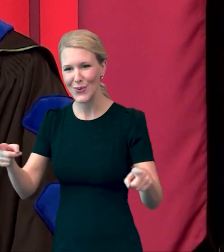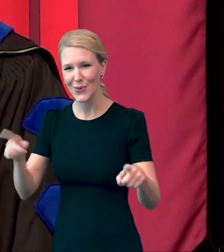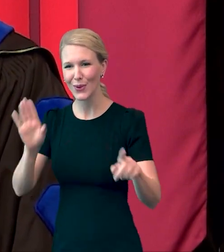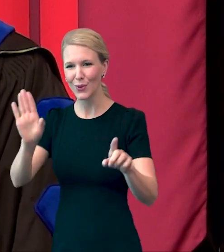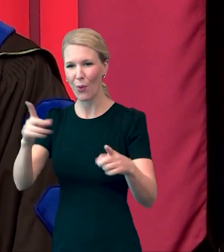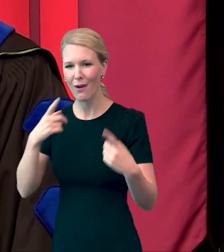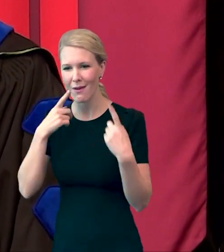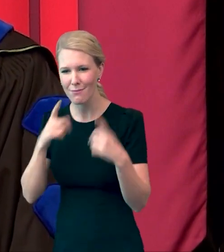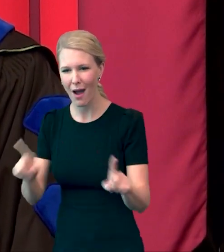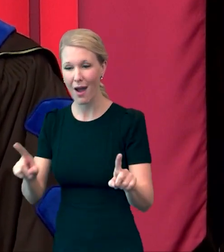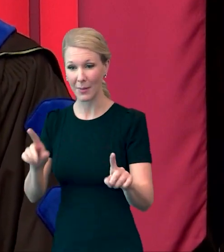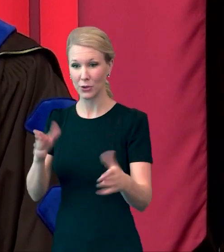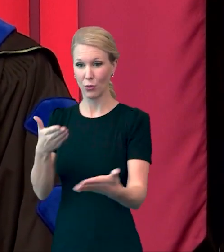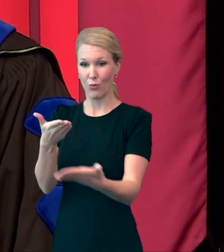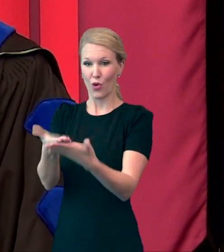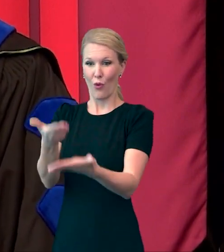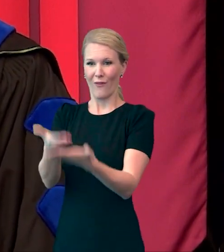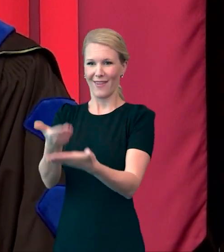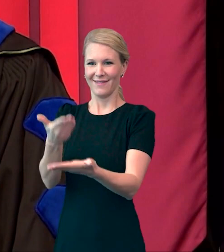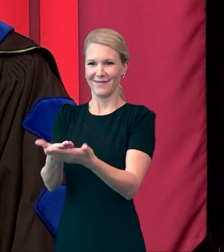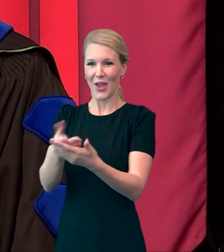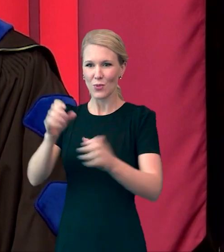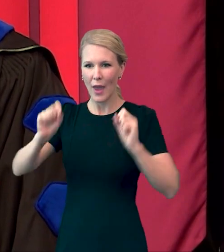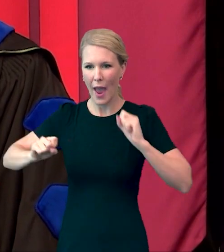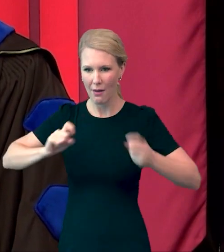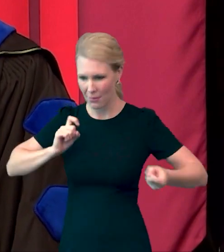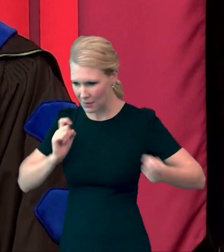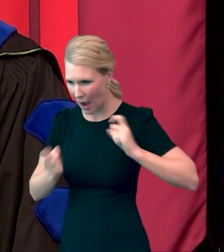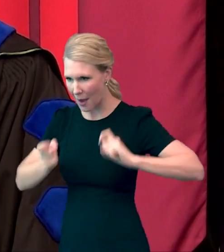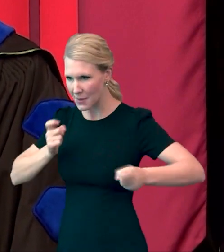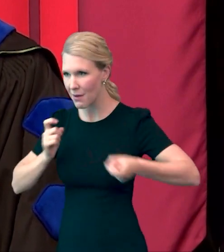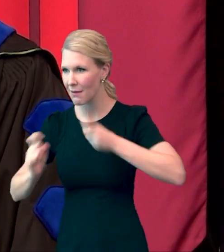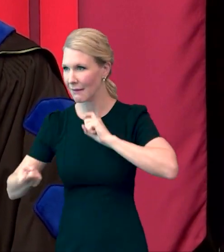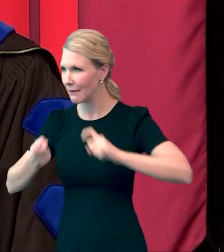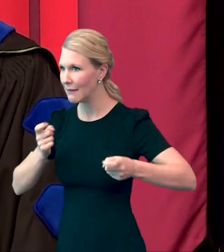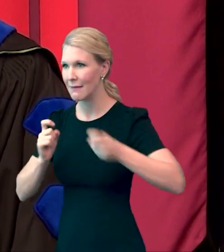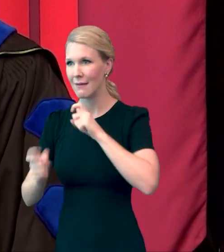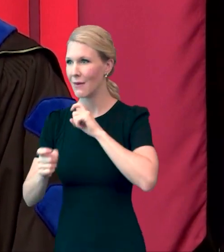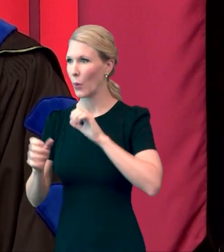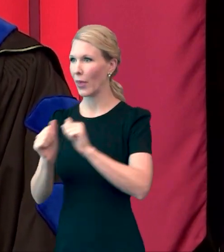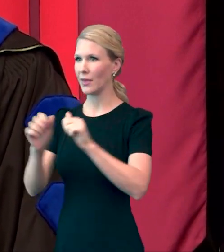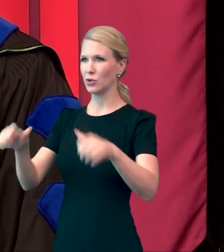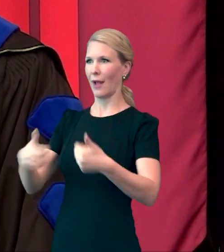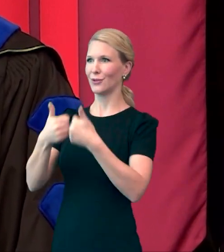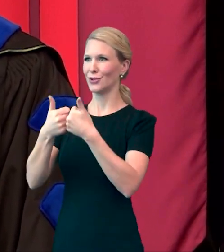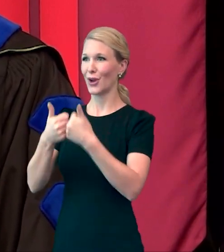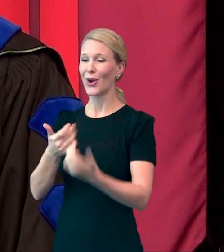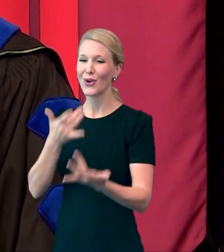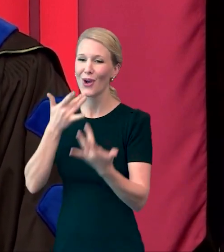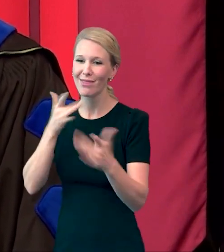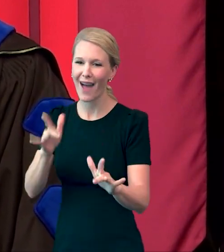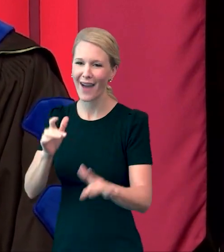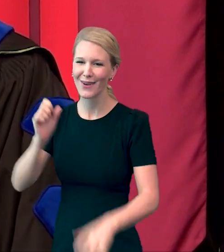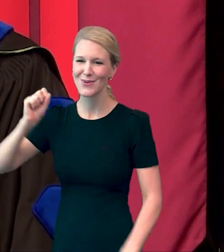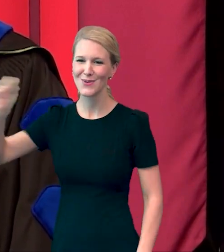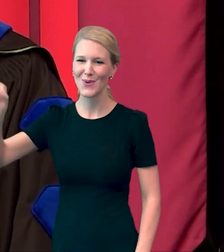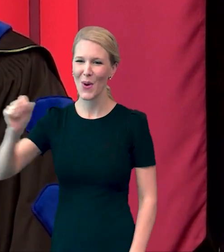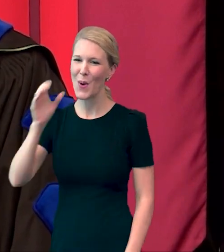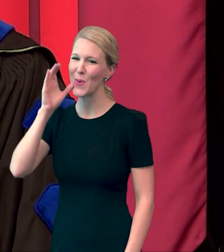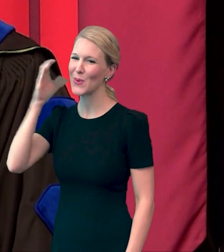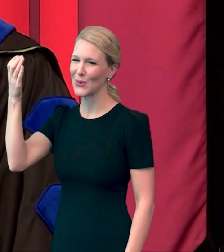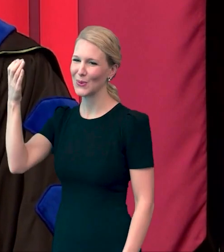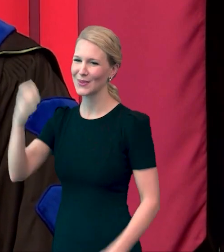staff are proud of you and of your accomplishments. You've proven that you can adapt to challenging circumstances and get the job